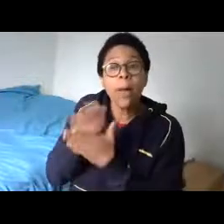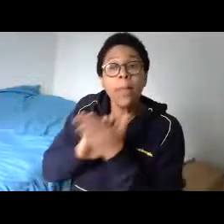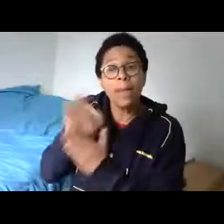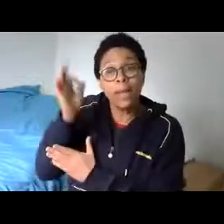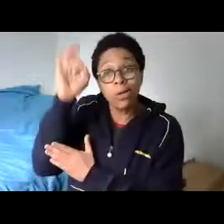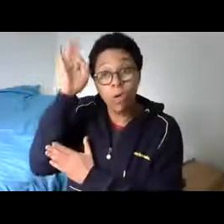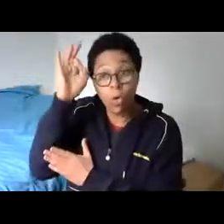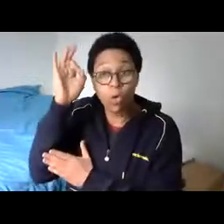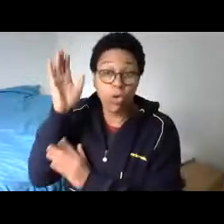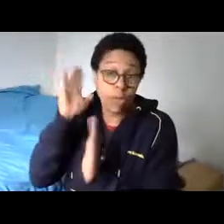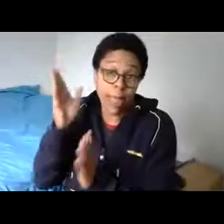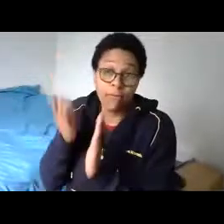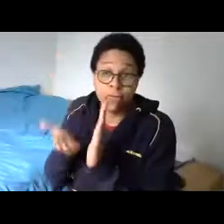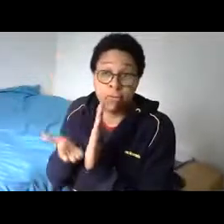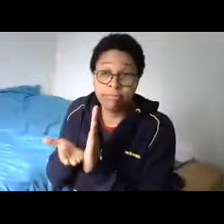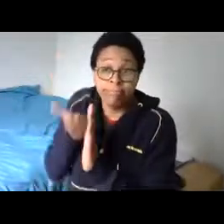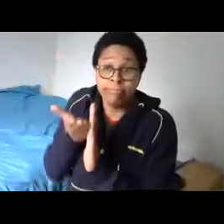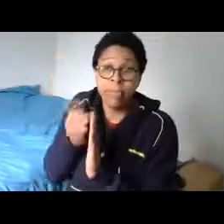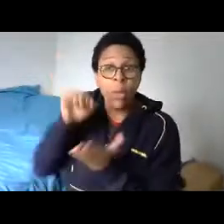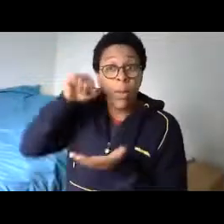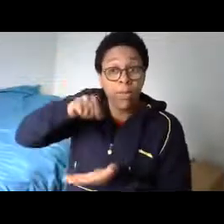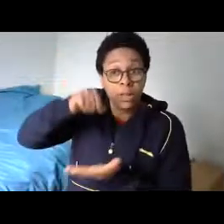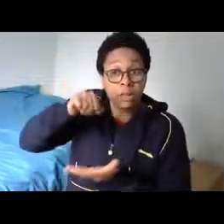but sometimes they don't.